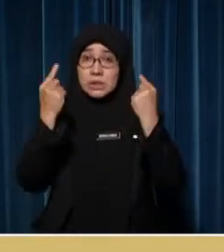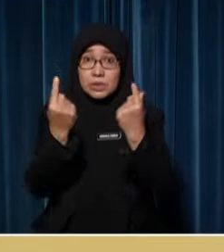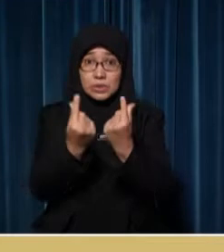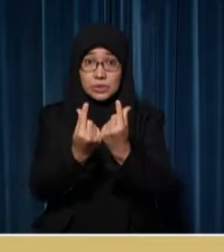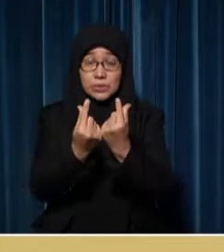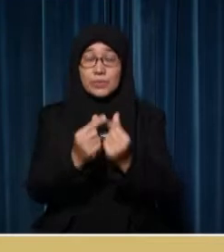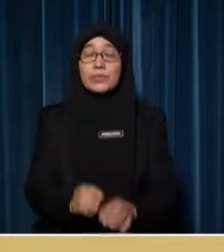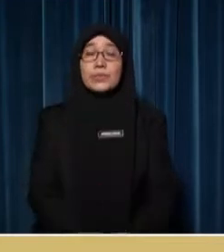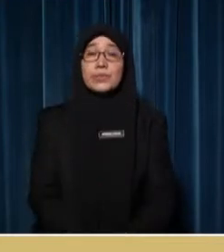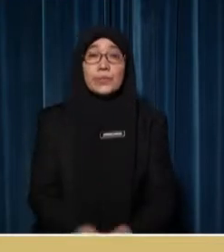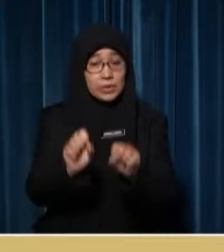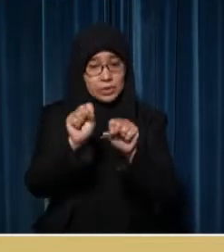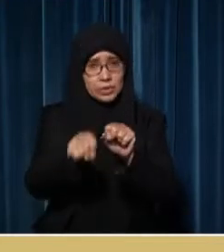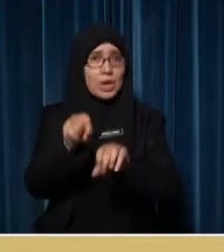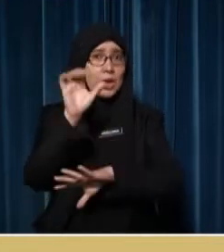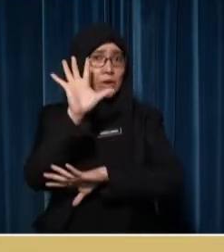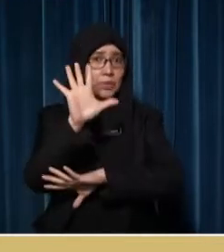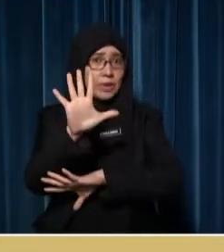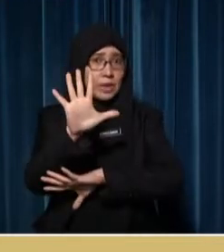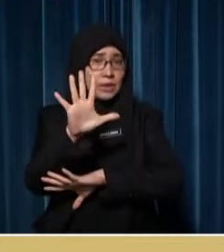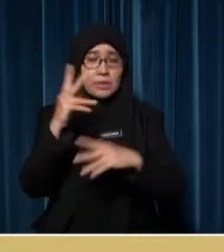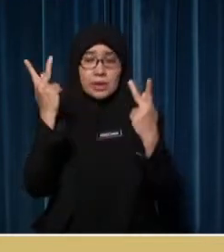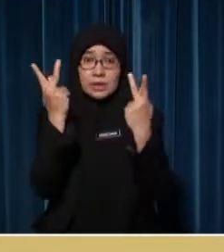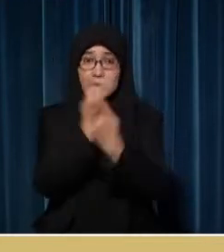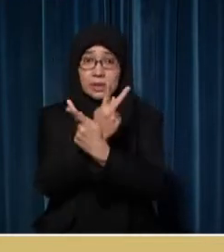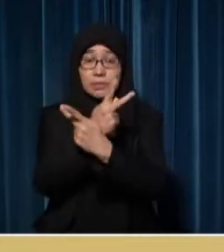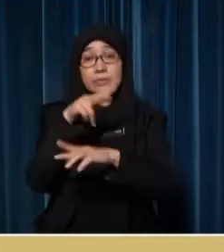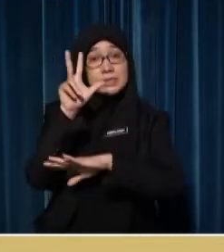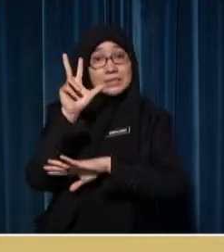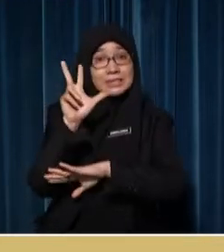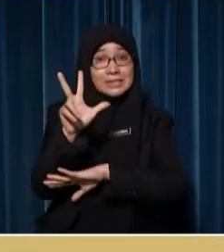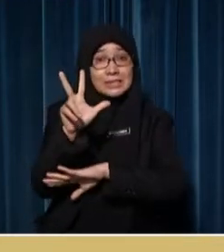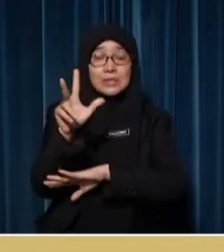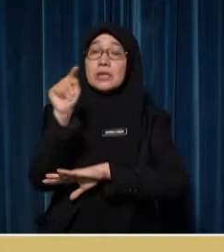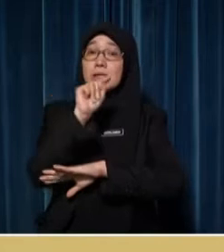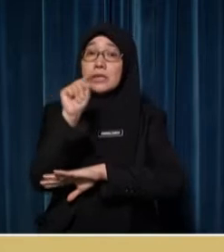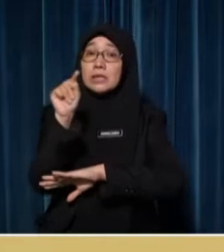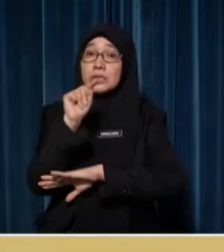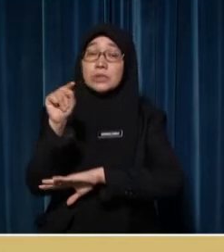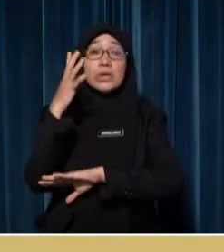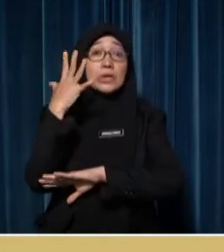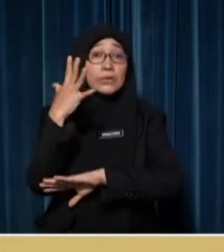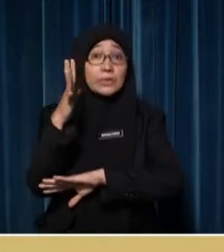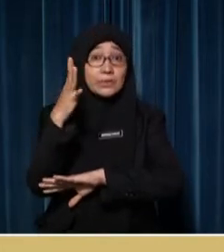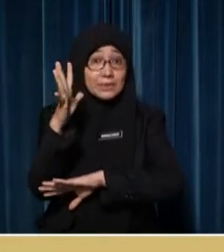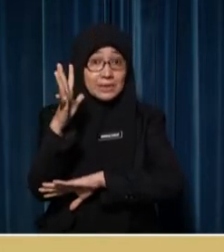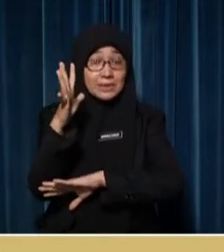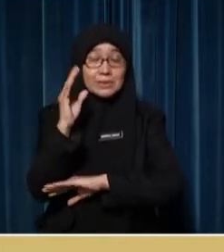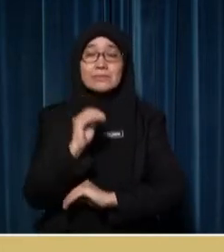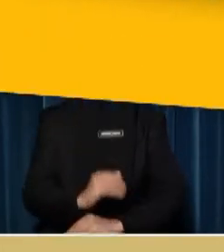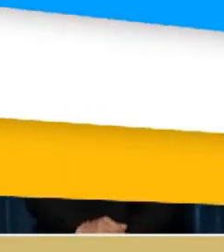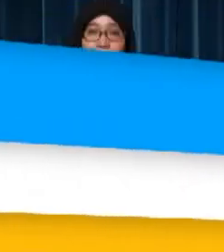Therefore, 5 times 3 is equal to 15.